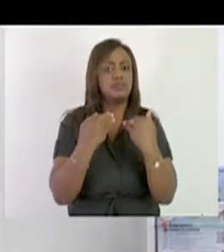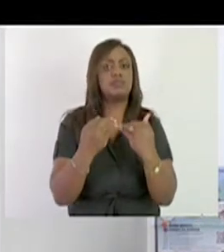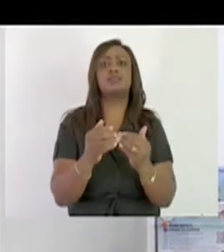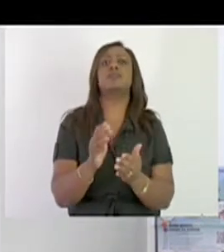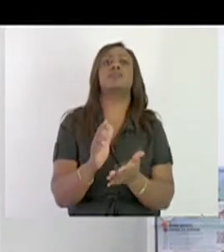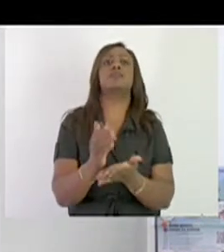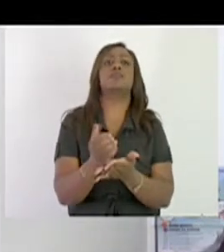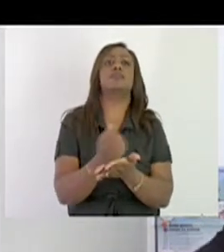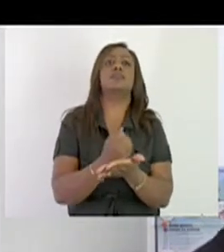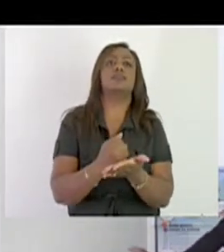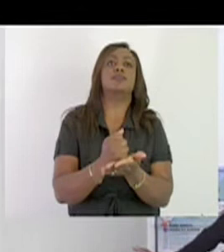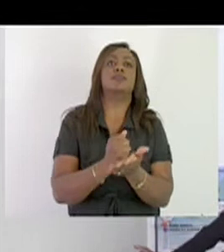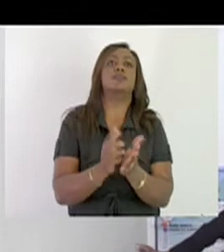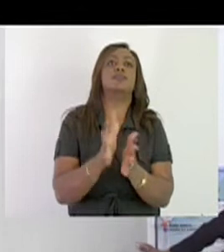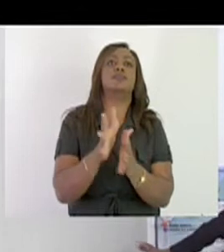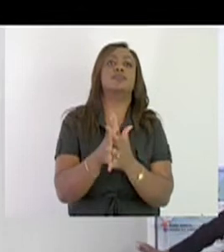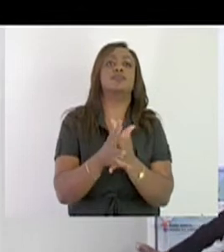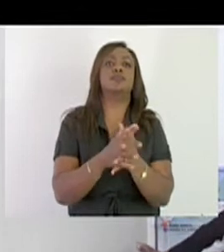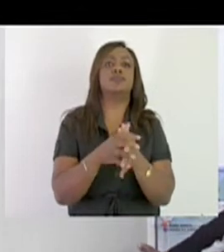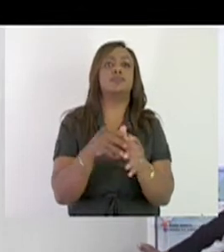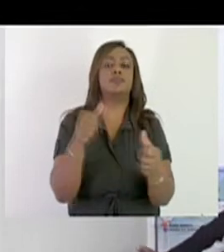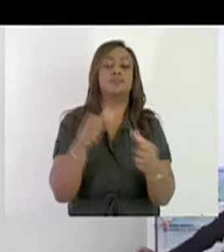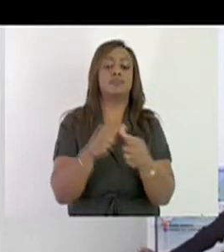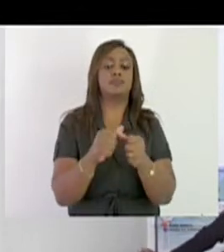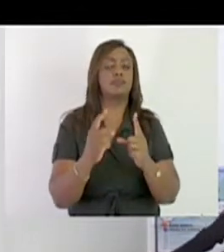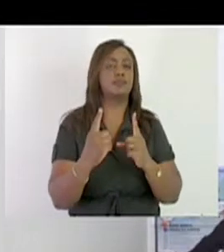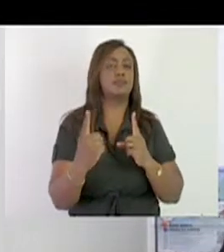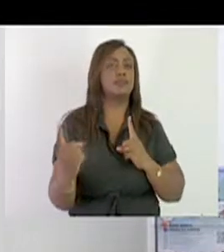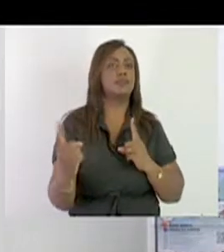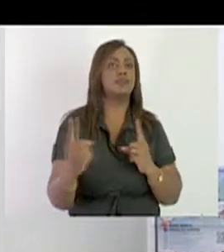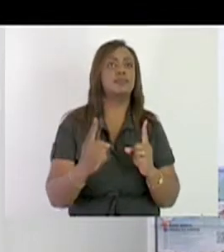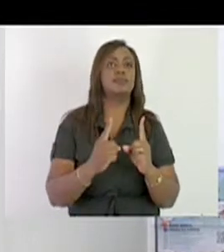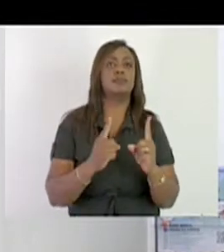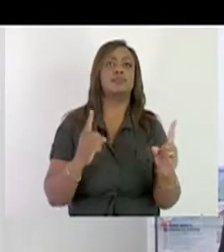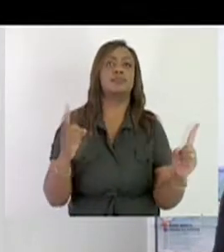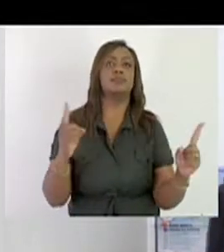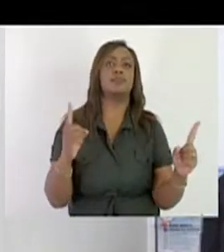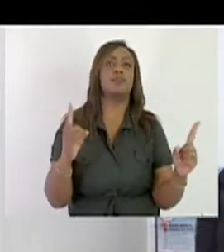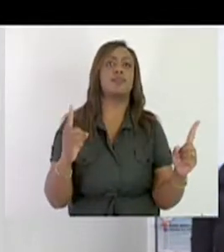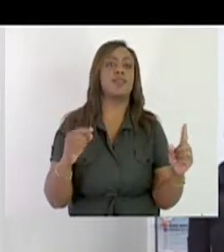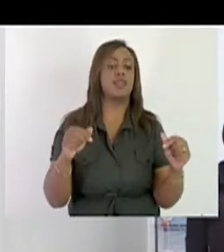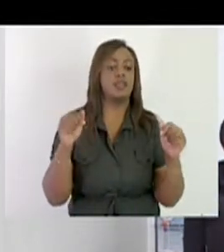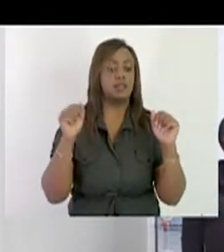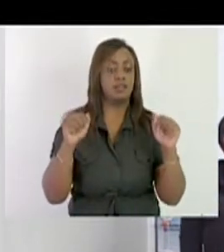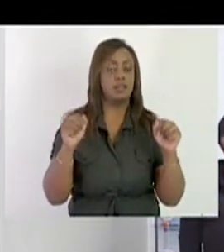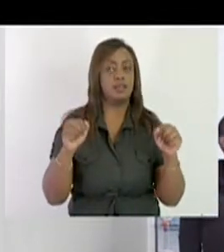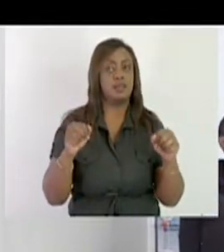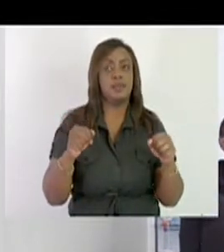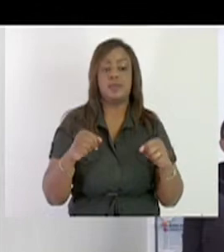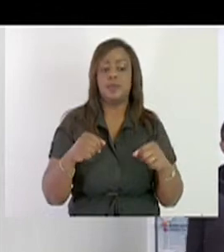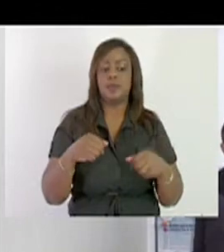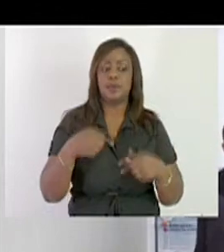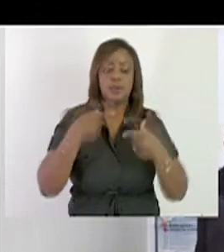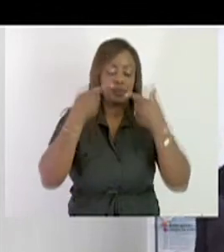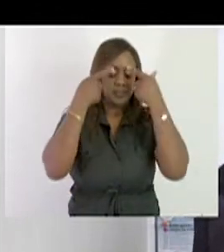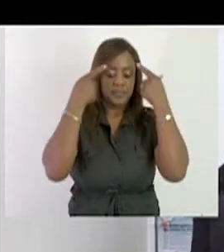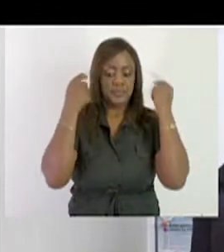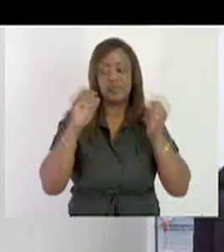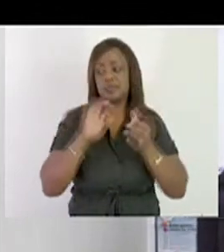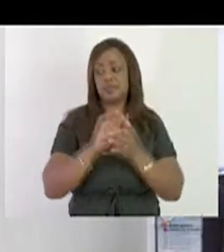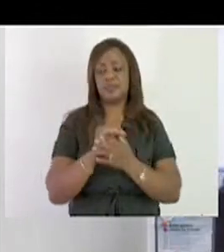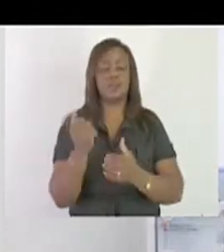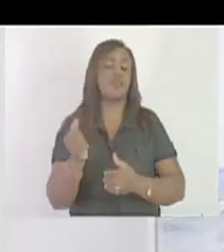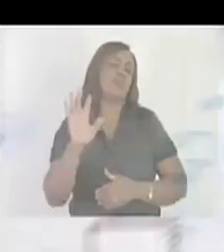and then do not remember the social distance. As from me and Pomwene,